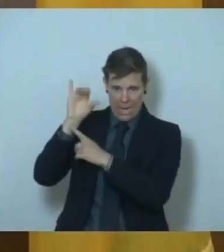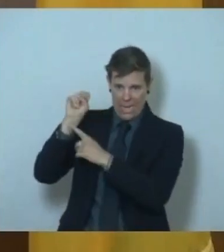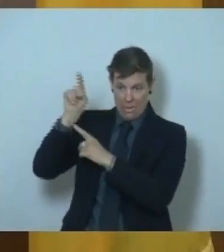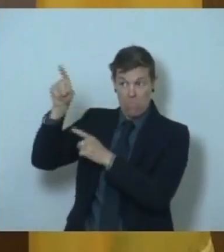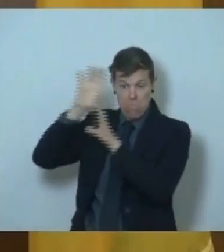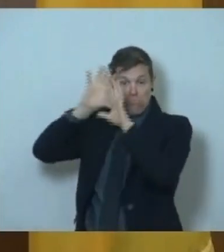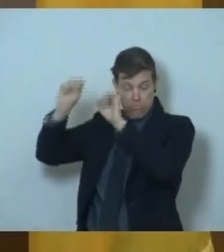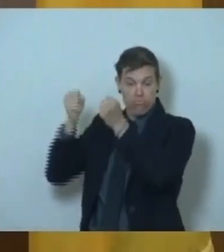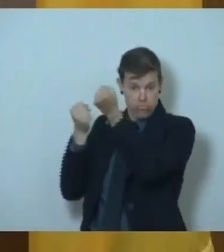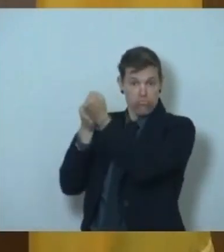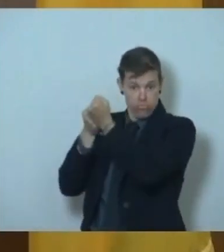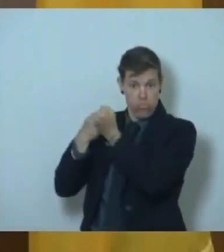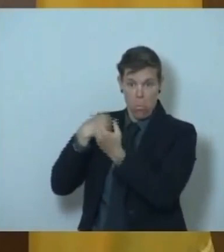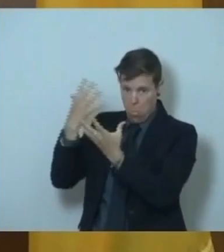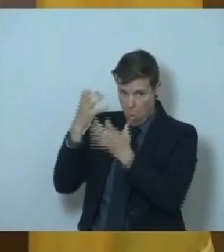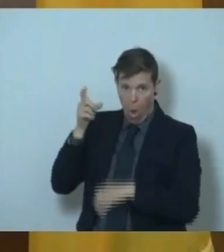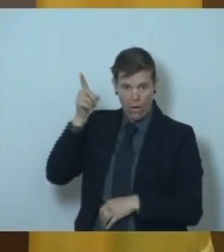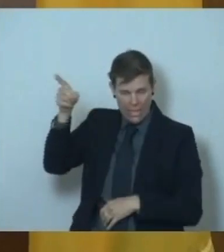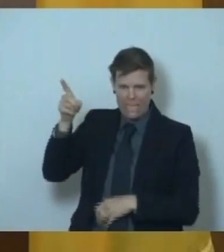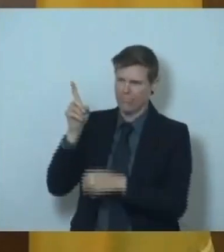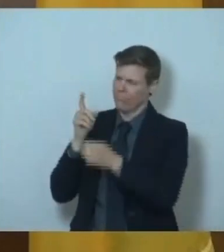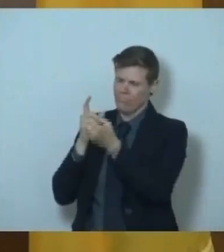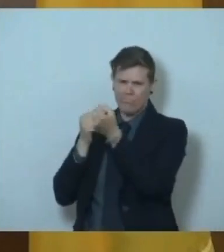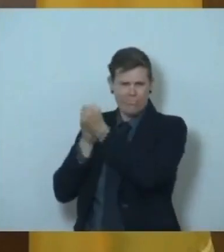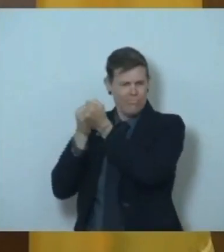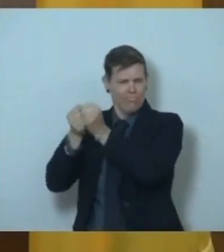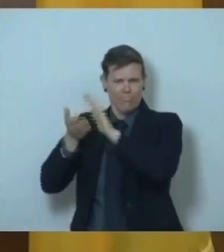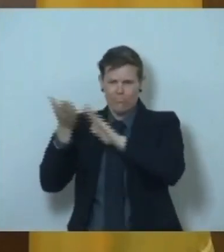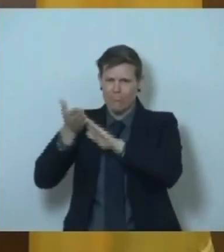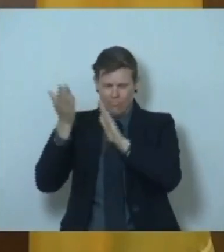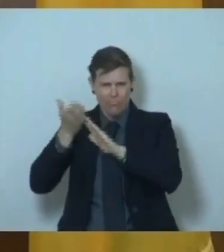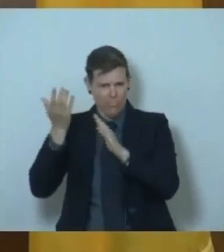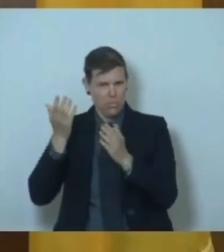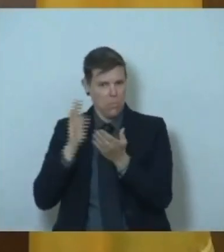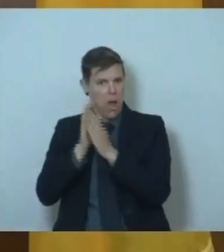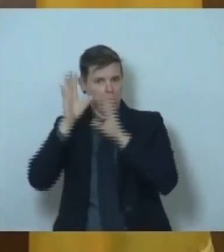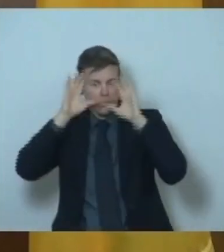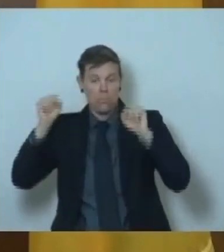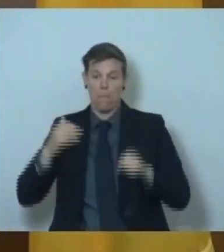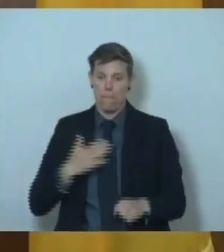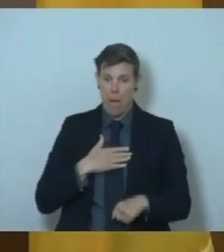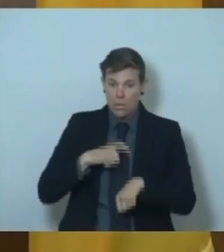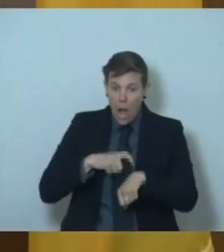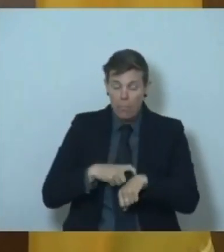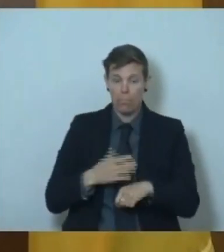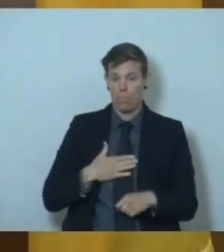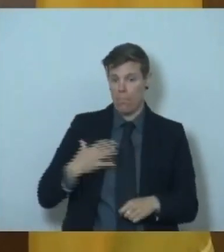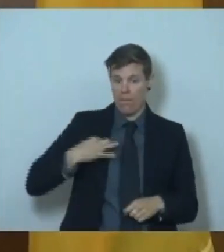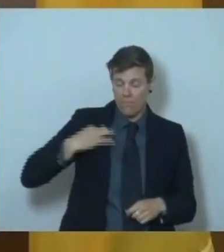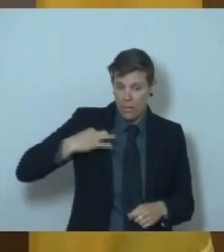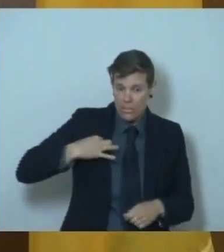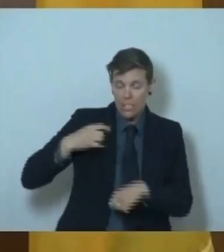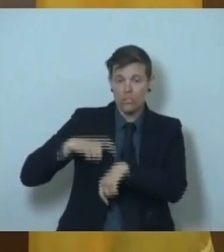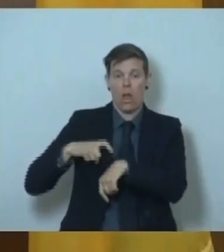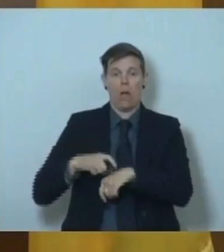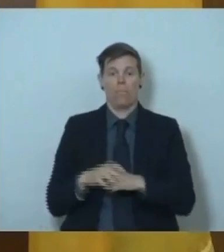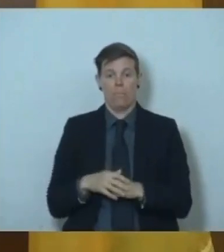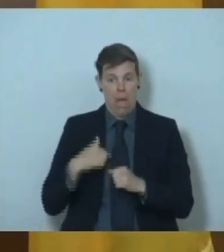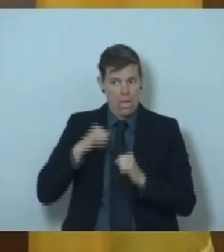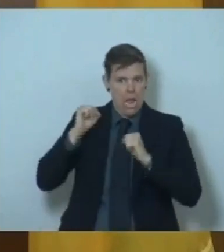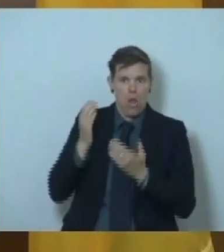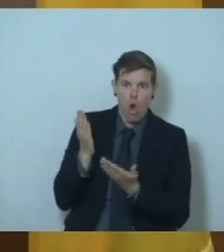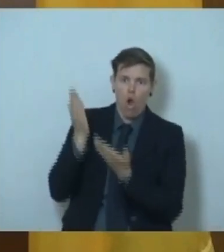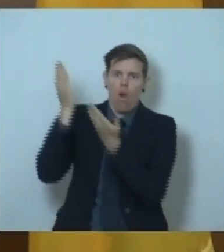political job, which is on my own time, that I can offer. I do want minority voters to know what the benefits of a